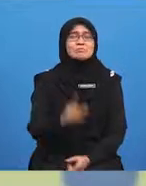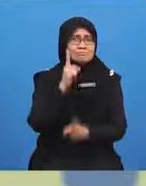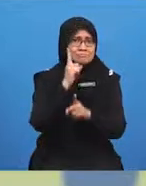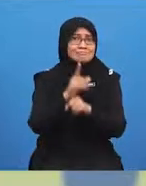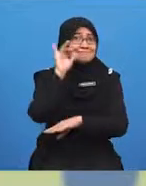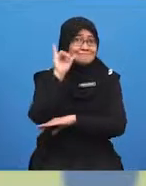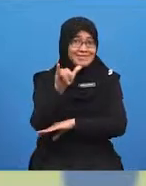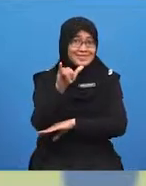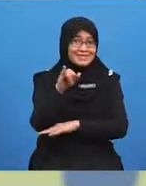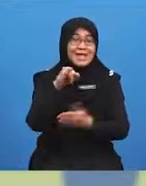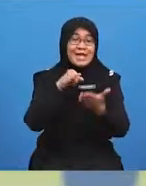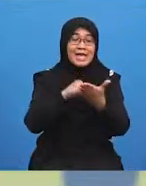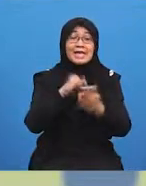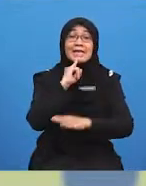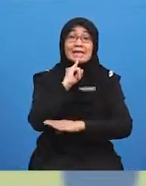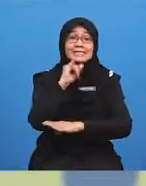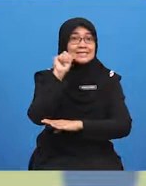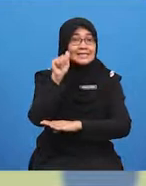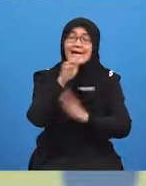Yes, it is a bedroom.